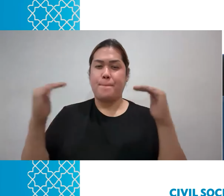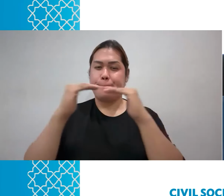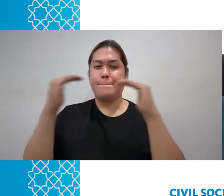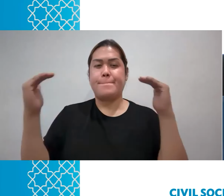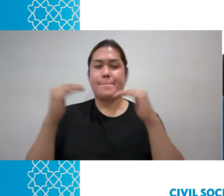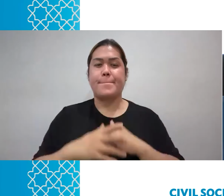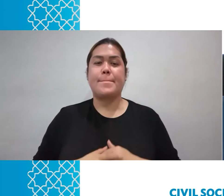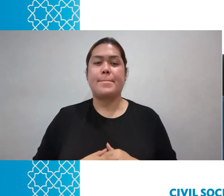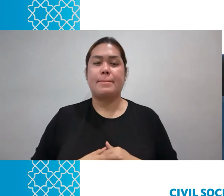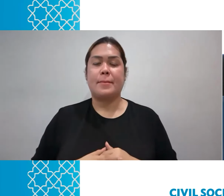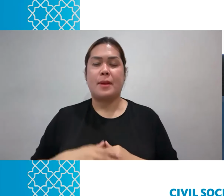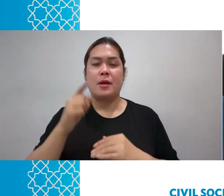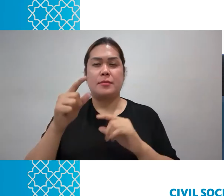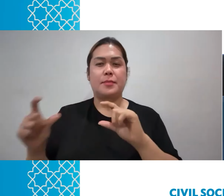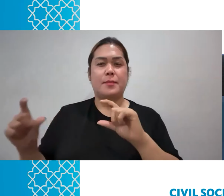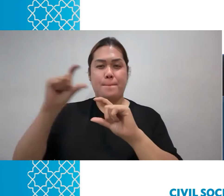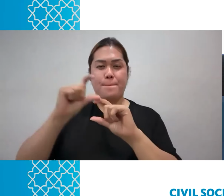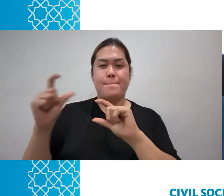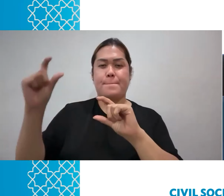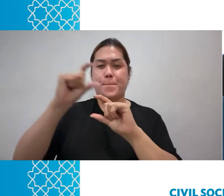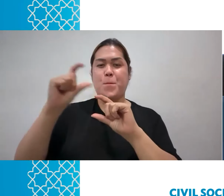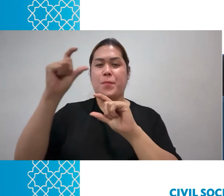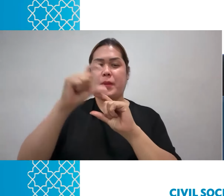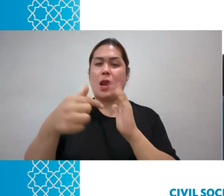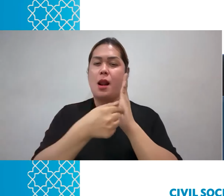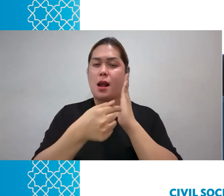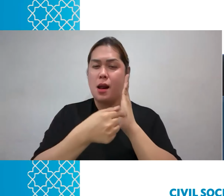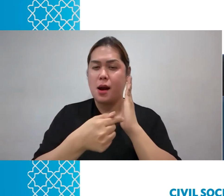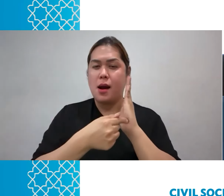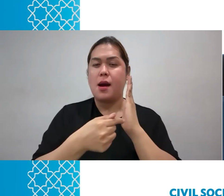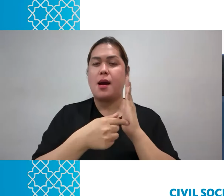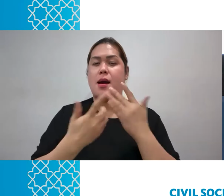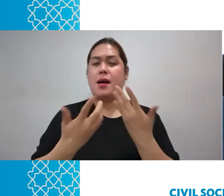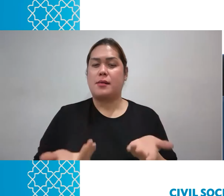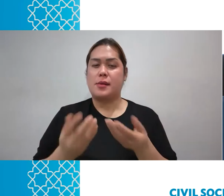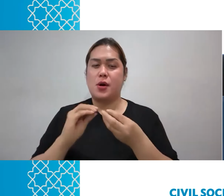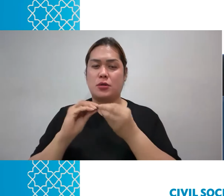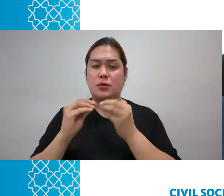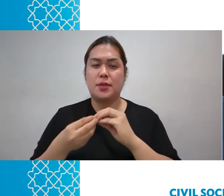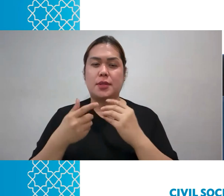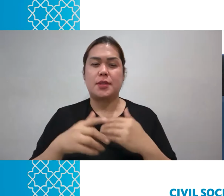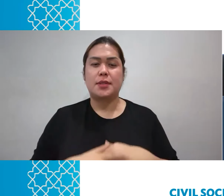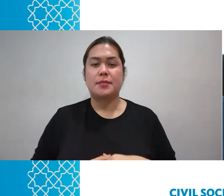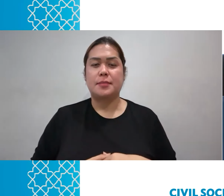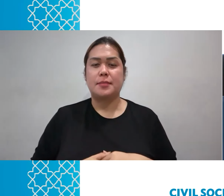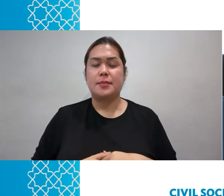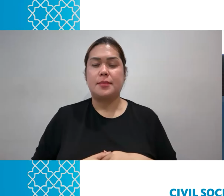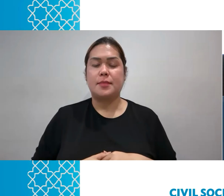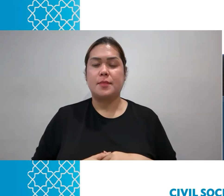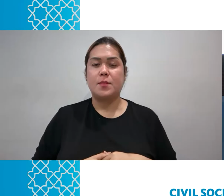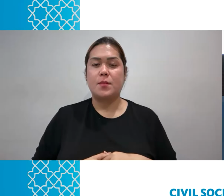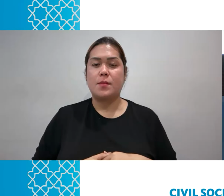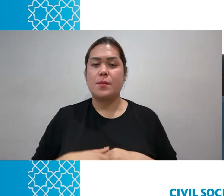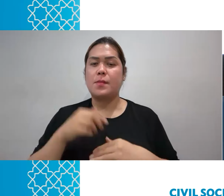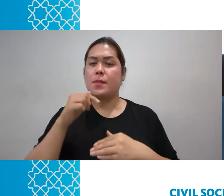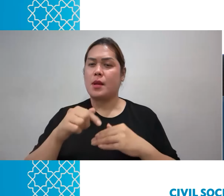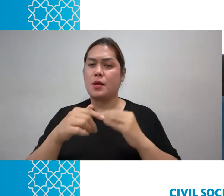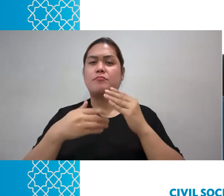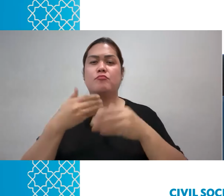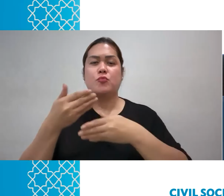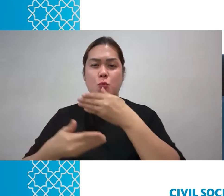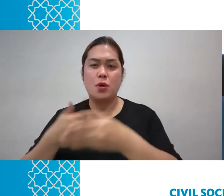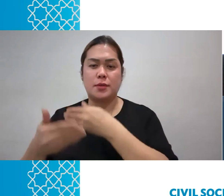investment in technology, in digital, in equipment, in infrastructure. Mechanization is still a big